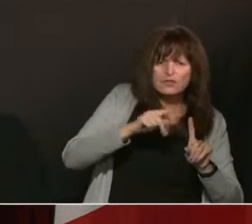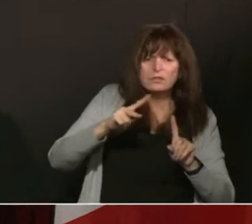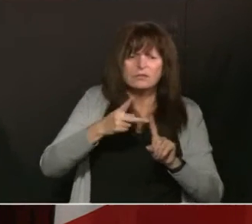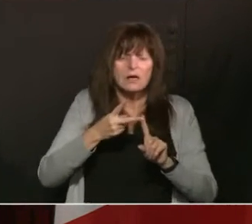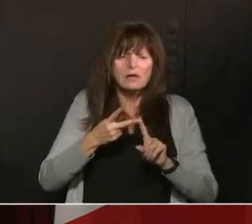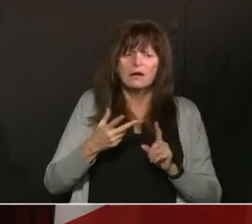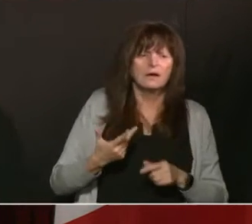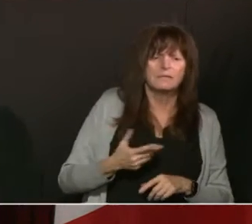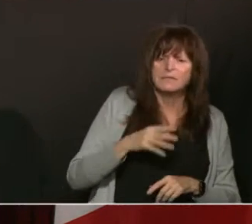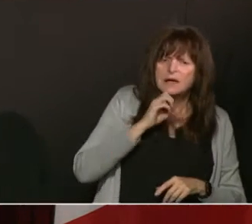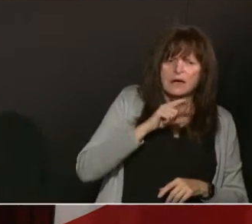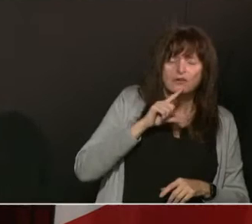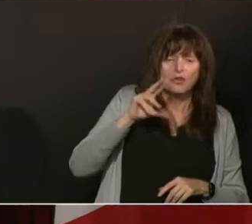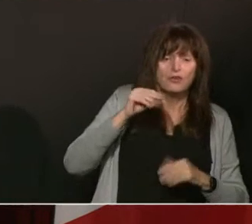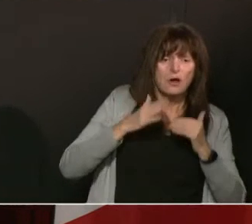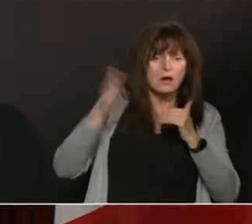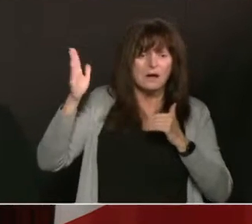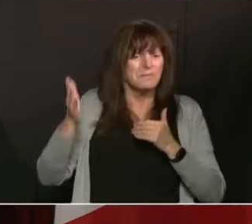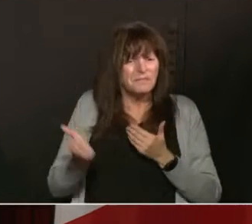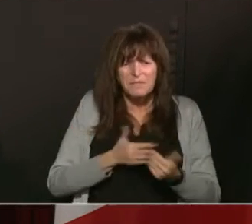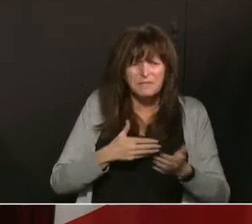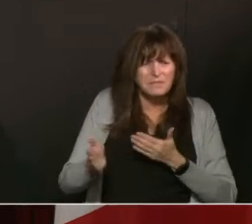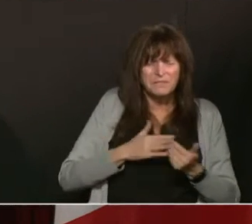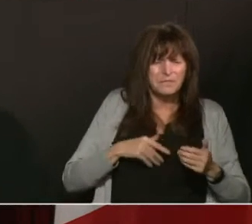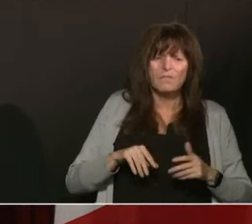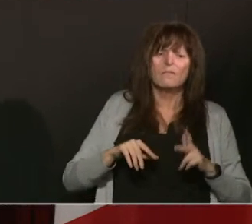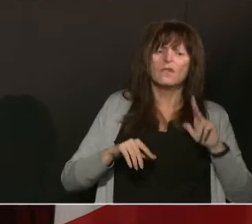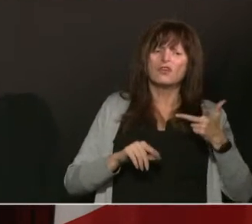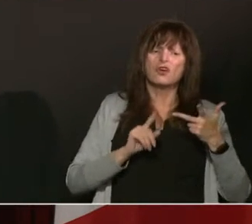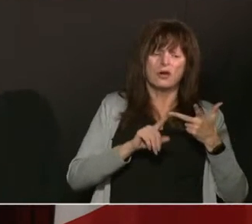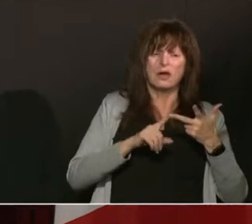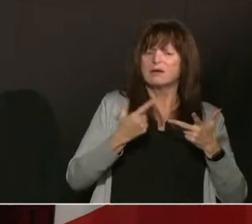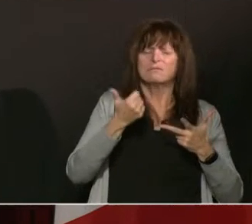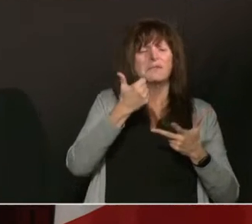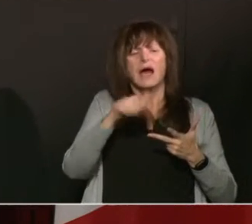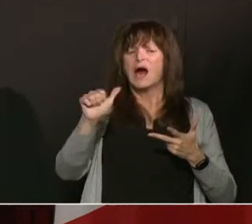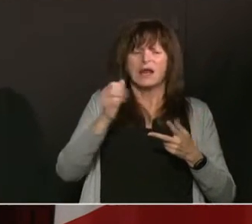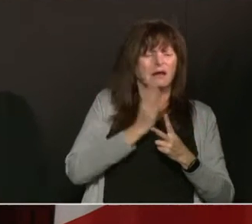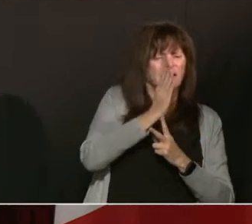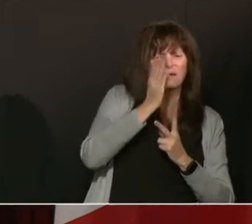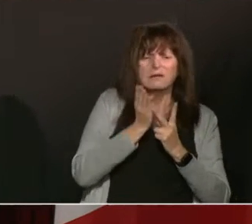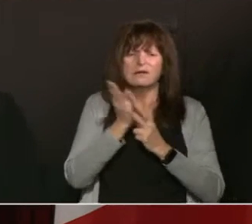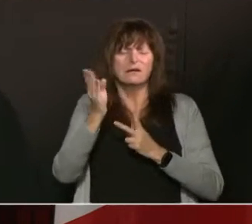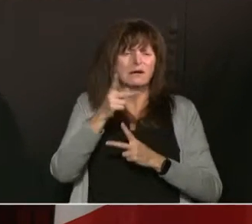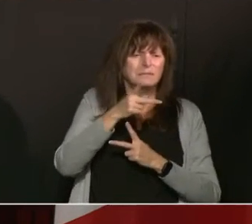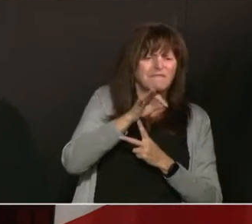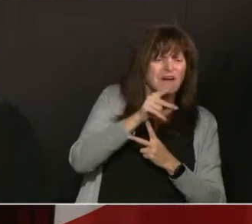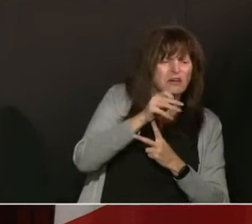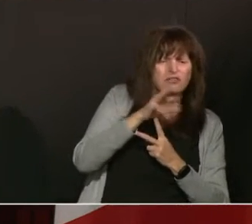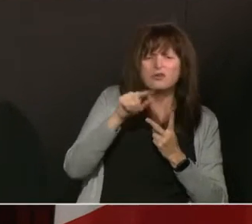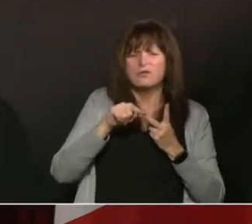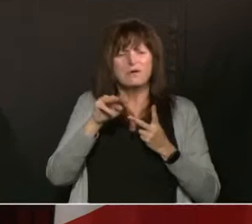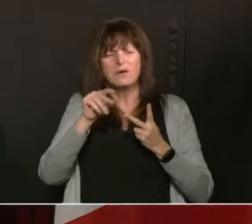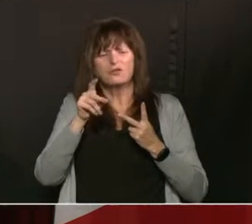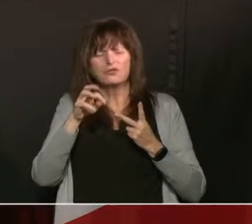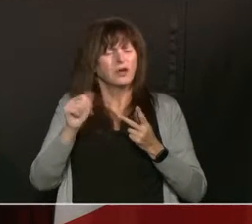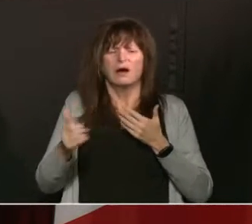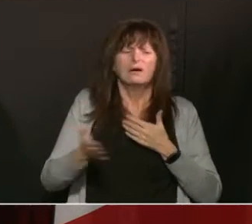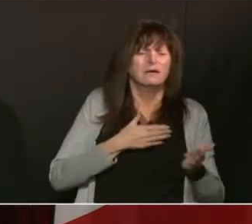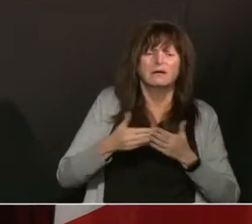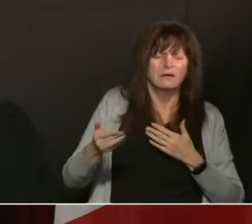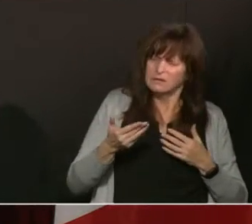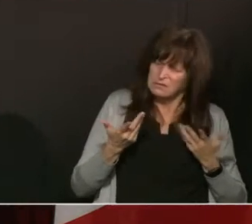older. A mixed vaccine series is safe and effective. Moderna has shown itself to be